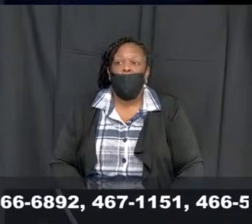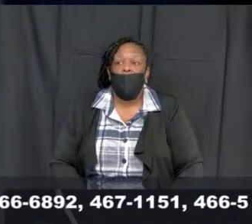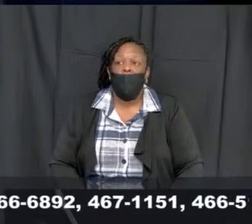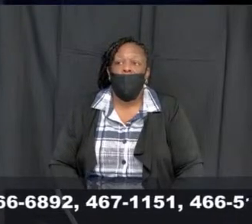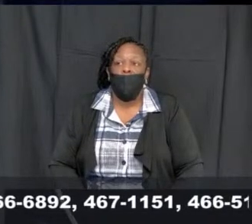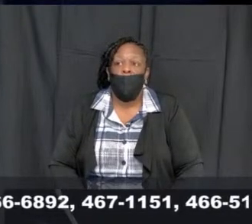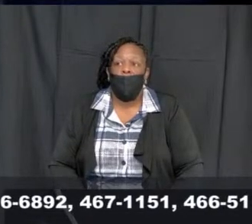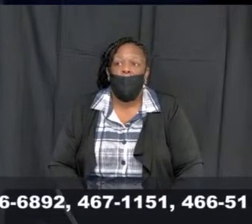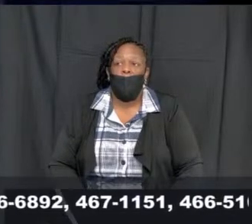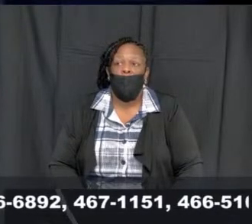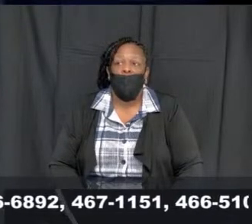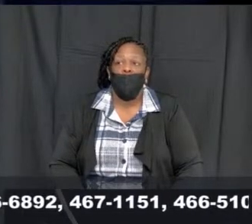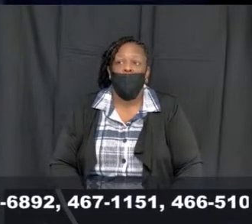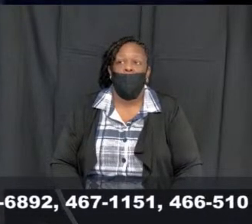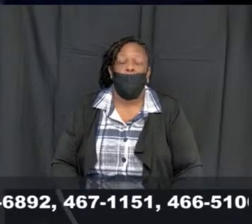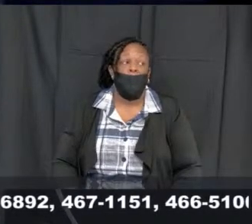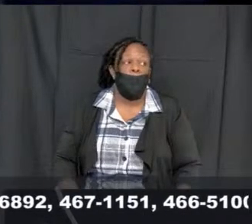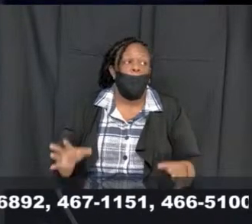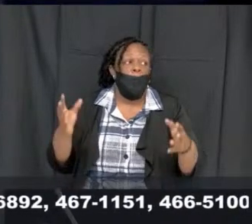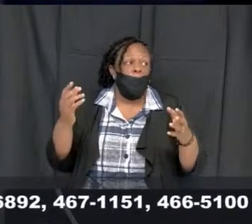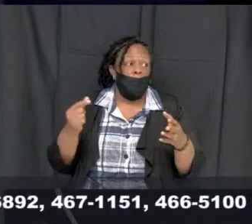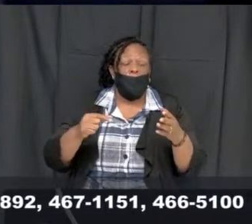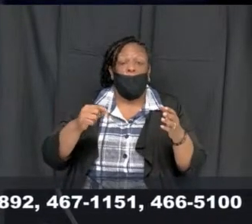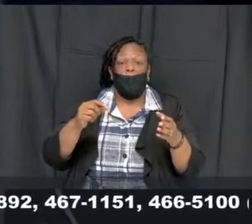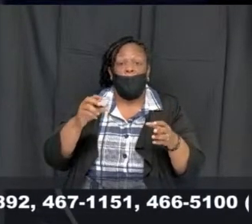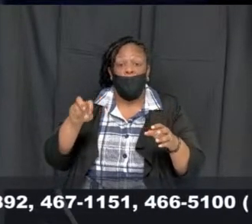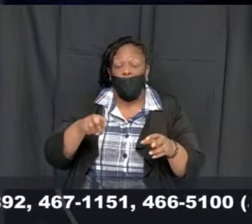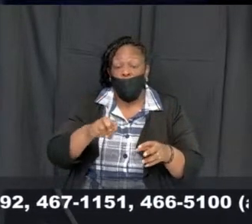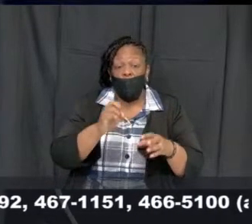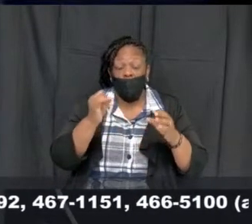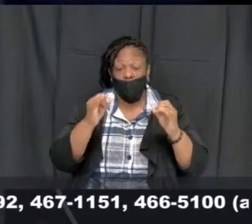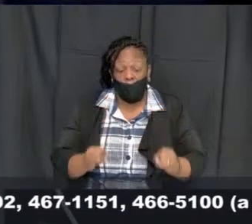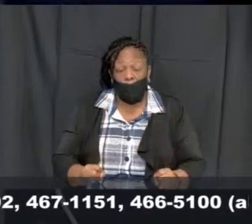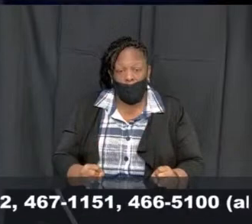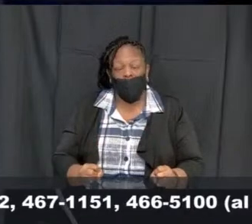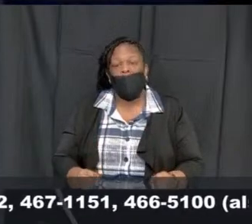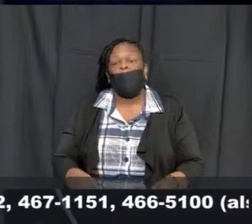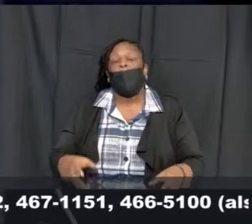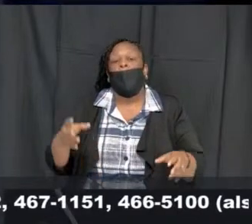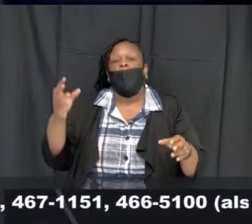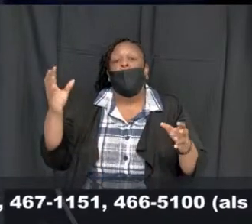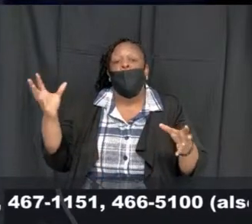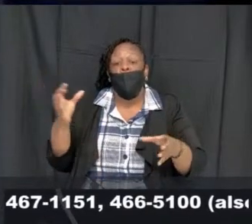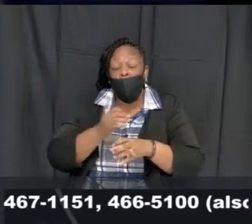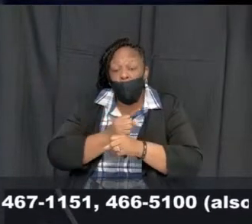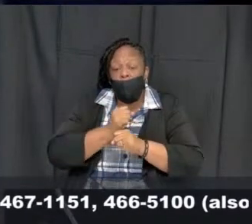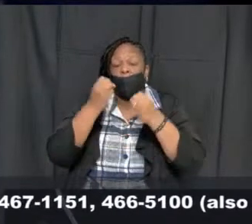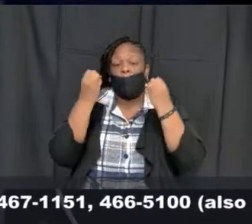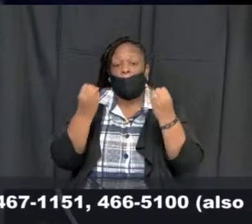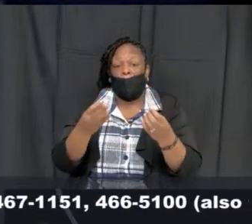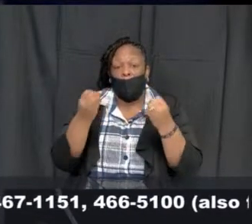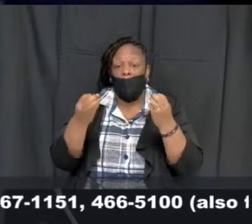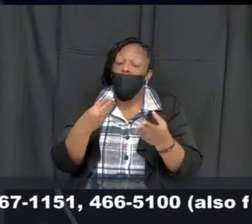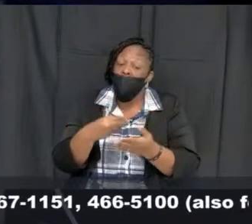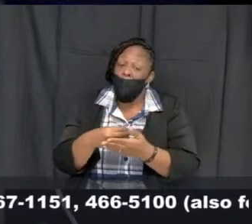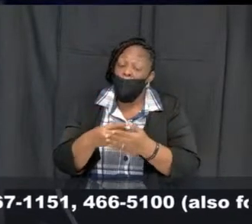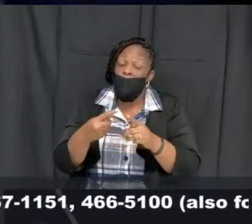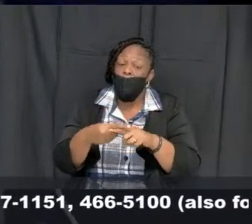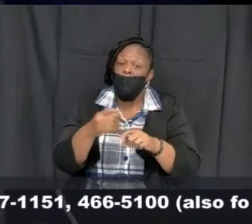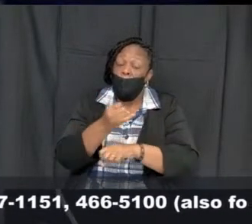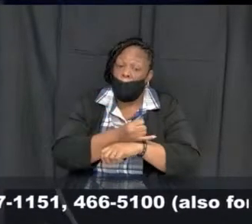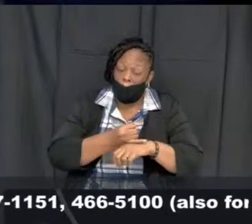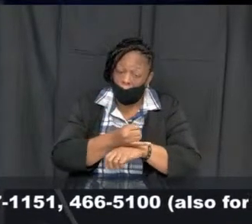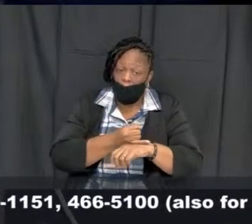raised by the economy. And so with that, the government's revenue is down significantly. I don't have an exact